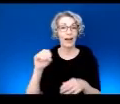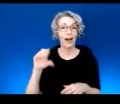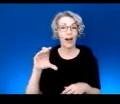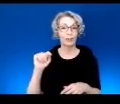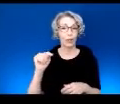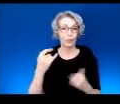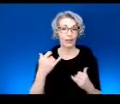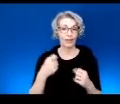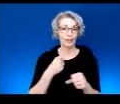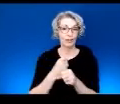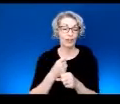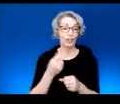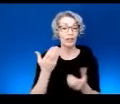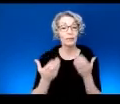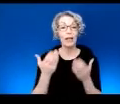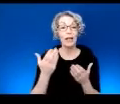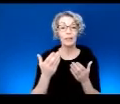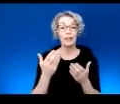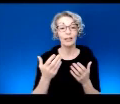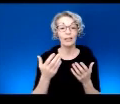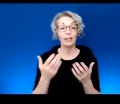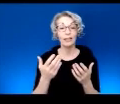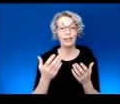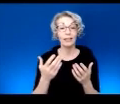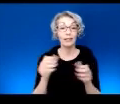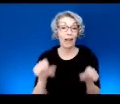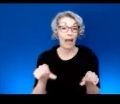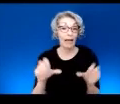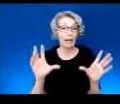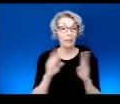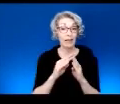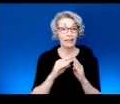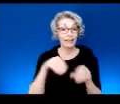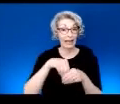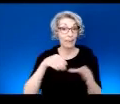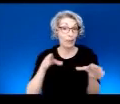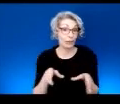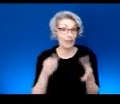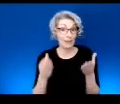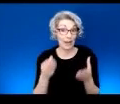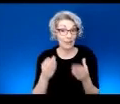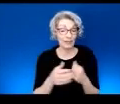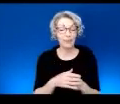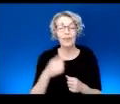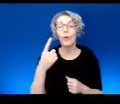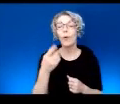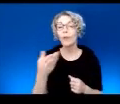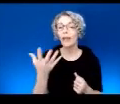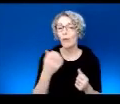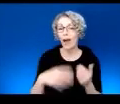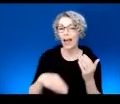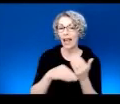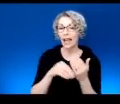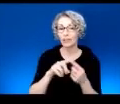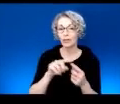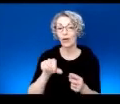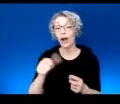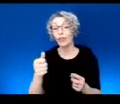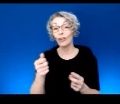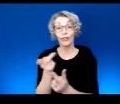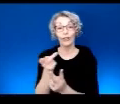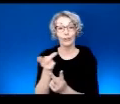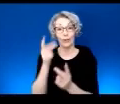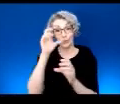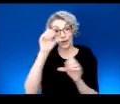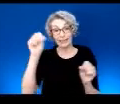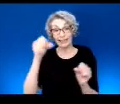of this year, maybe meet face to face. One thing I would like to add is to the other presidents,